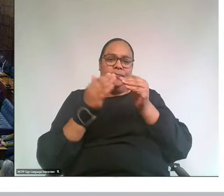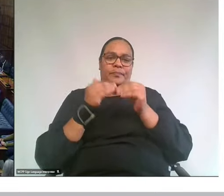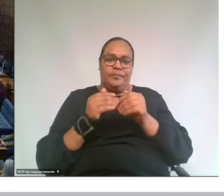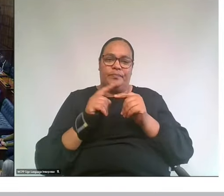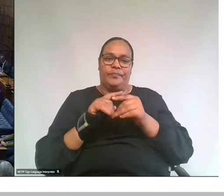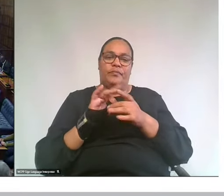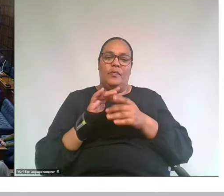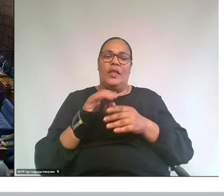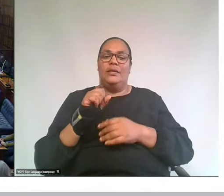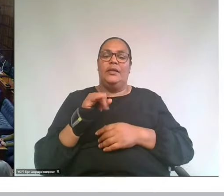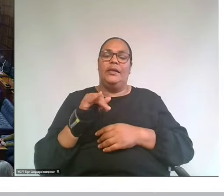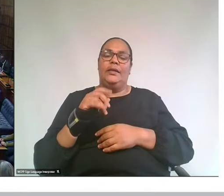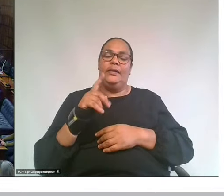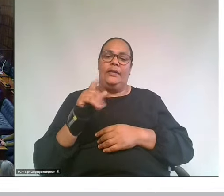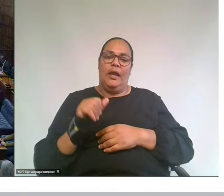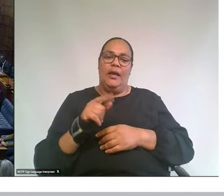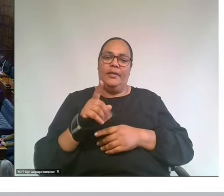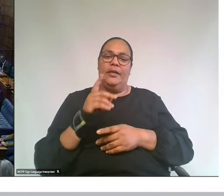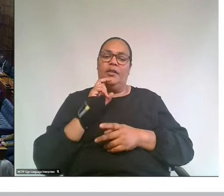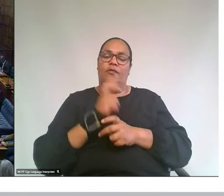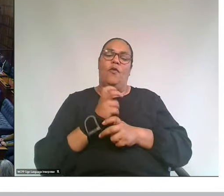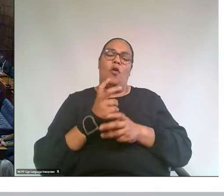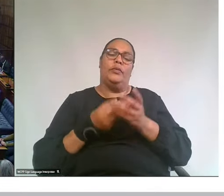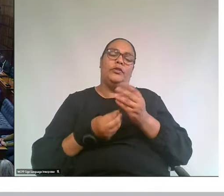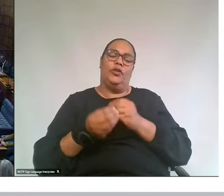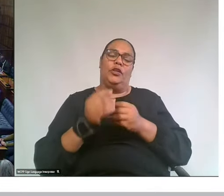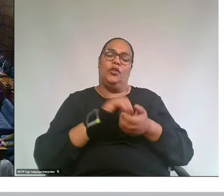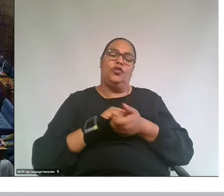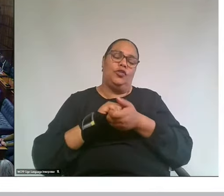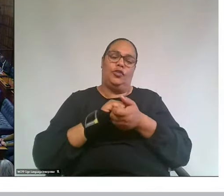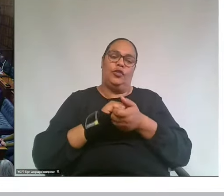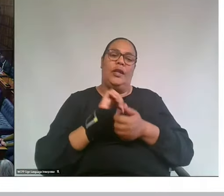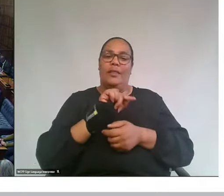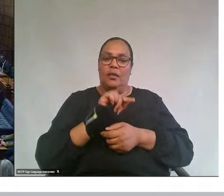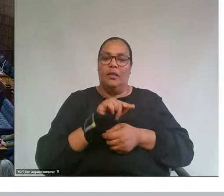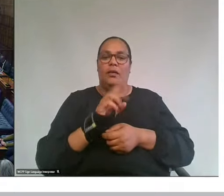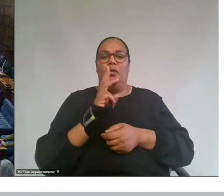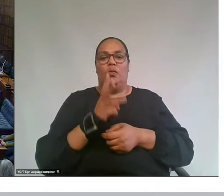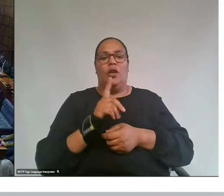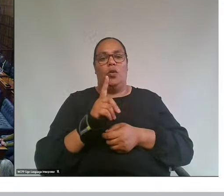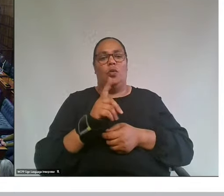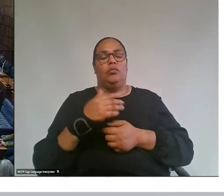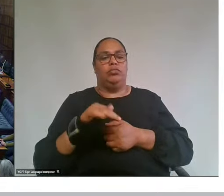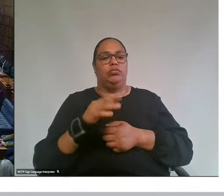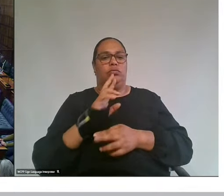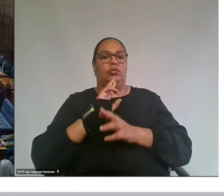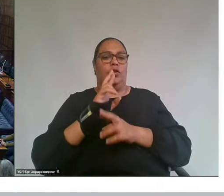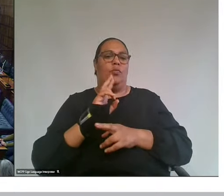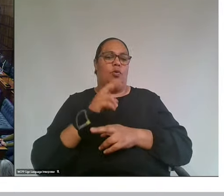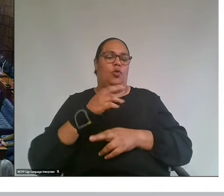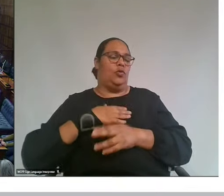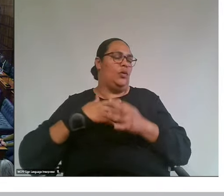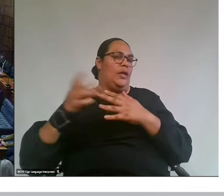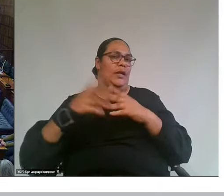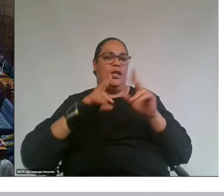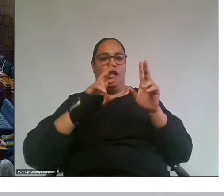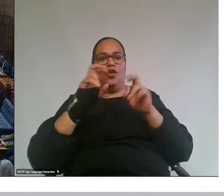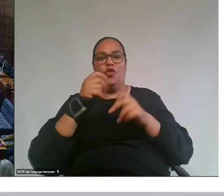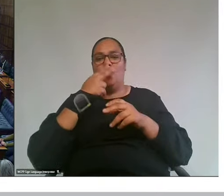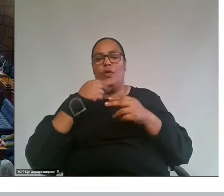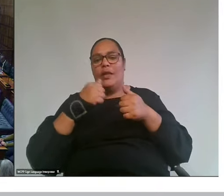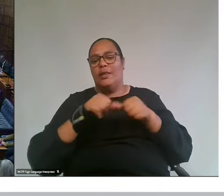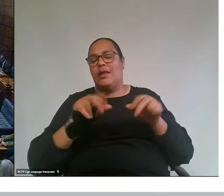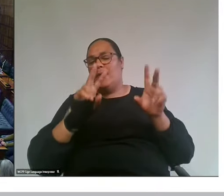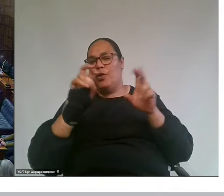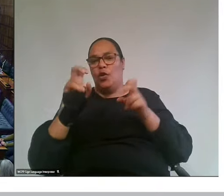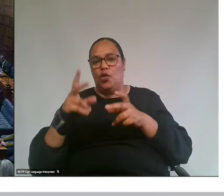saita which is South African informal Traders assoc Association and they would periodically report to us any issues with red typ related